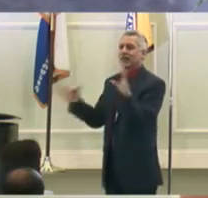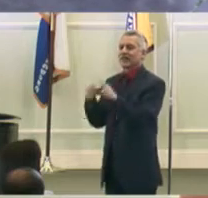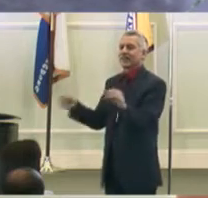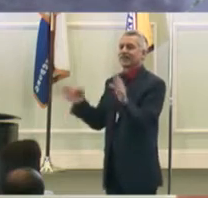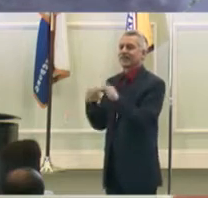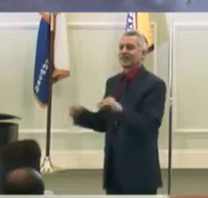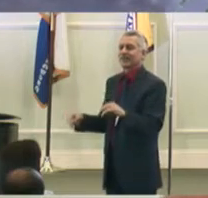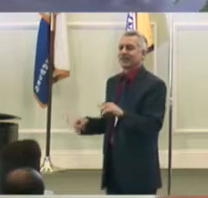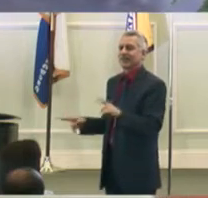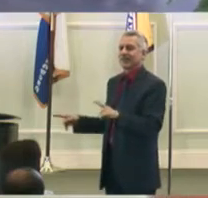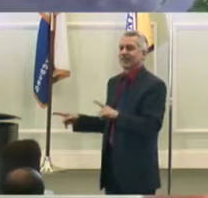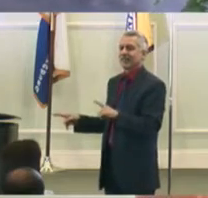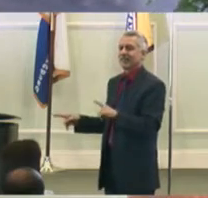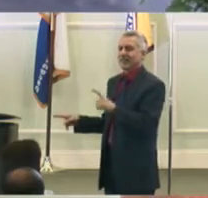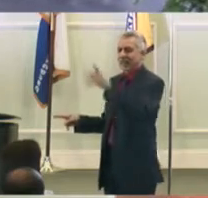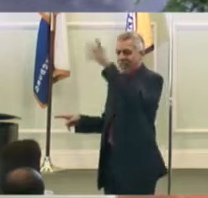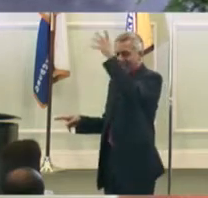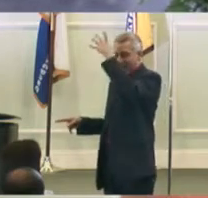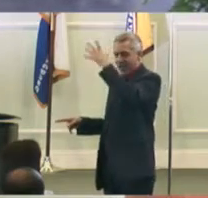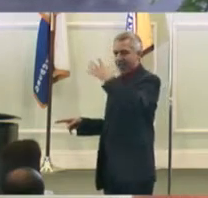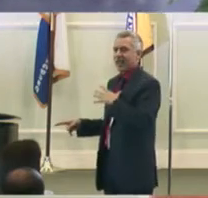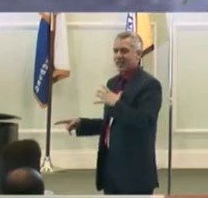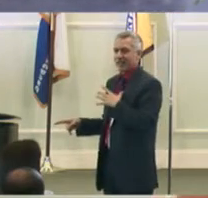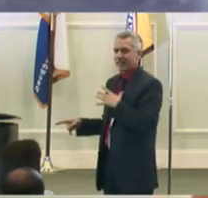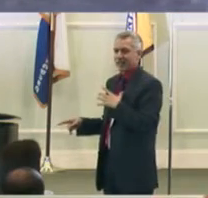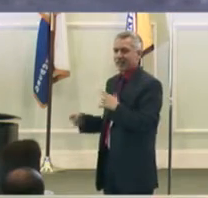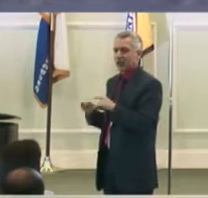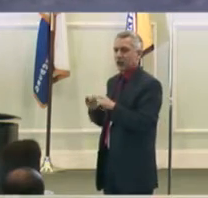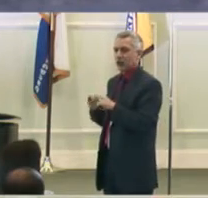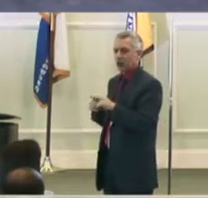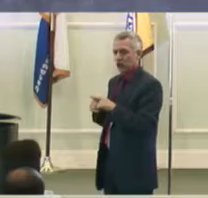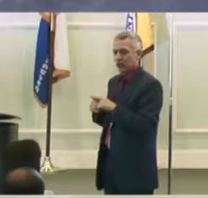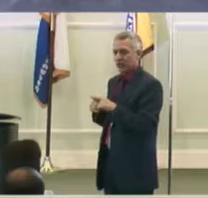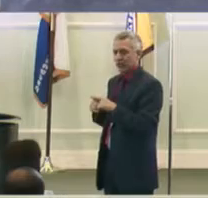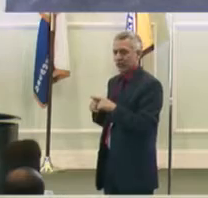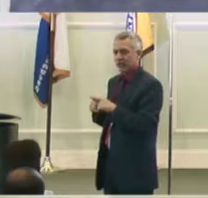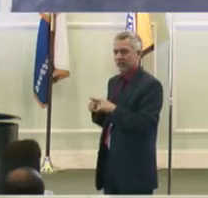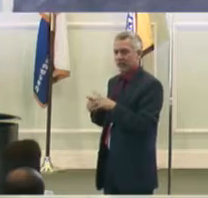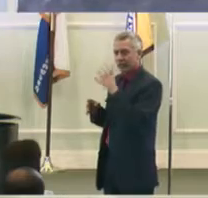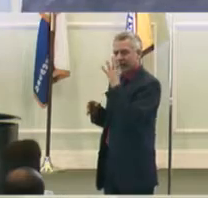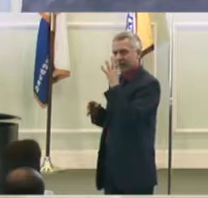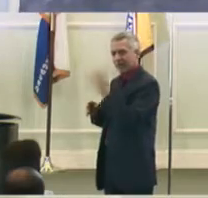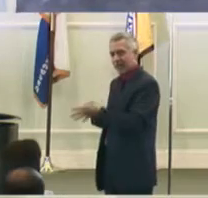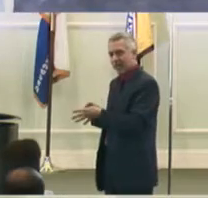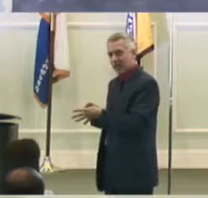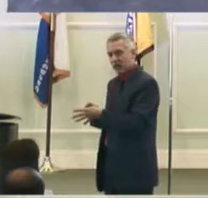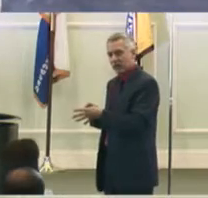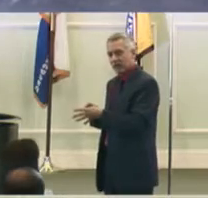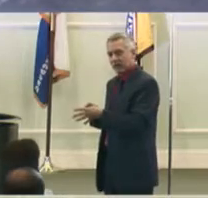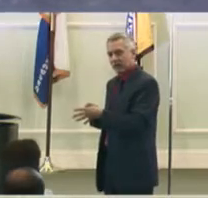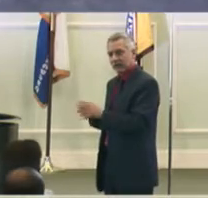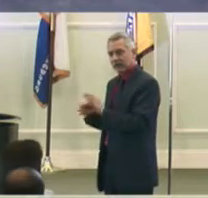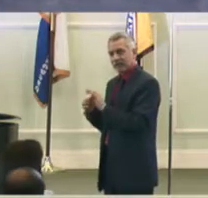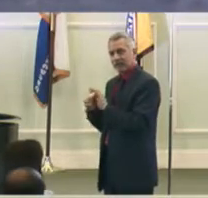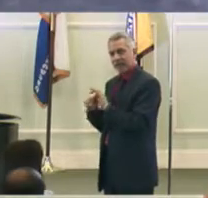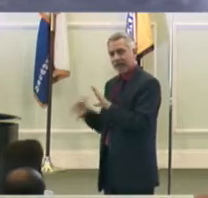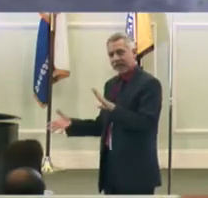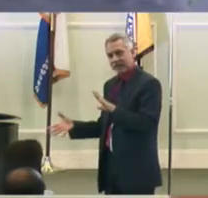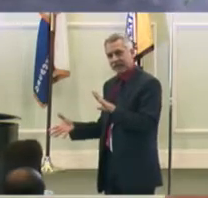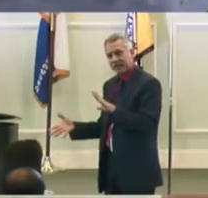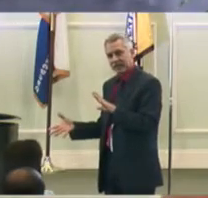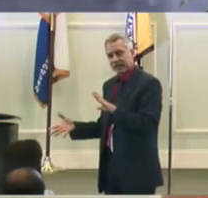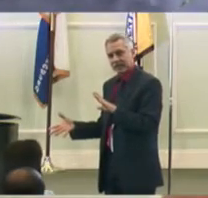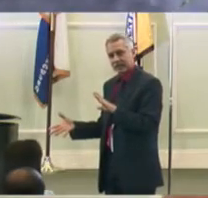man, a friend, hurting, feeling let down, abandoned, betrayed by his friend. I trusted